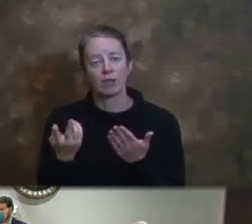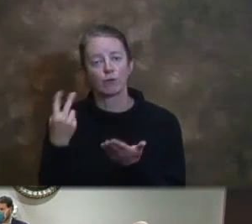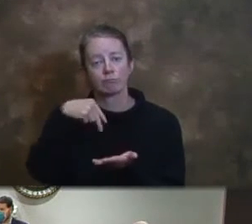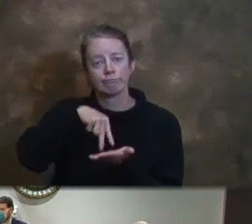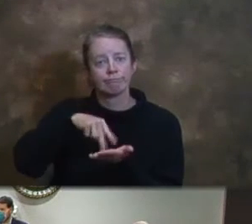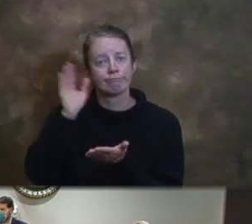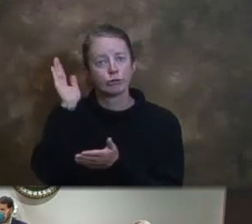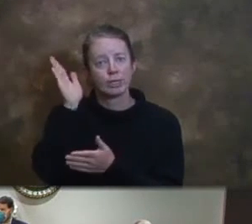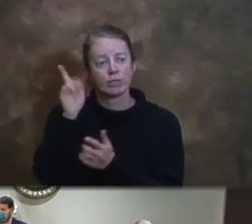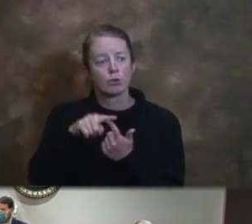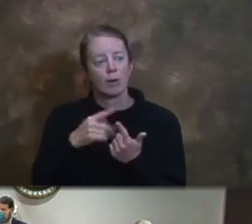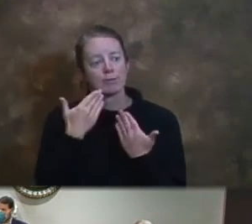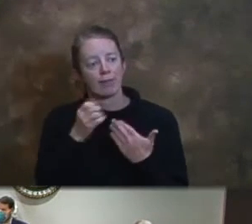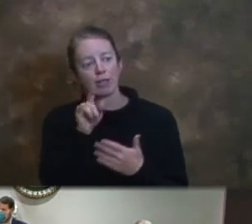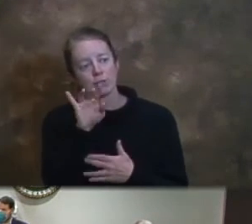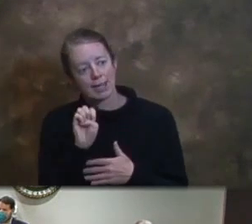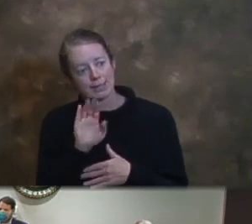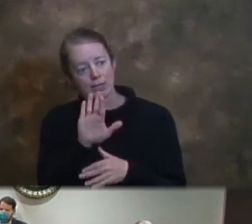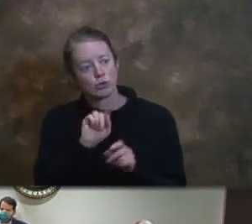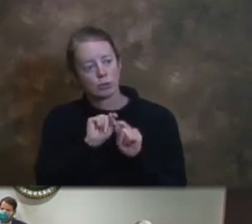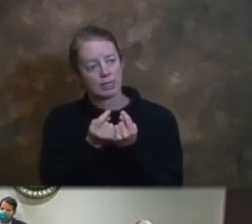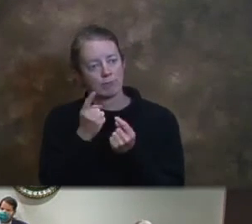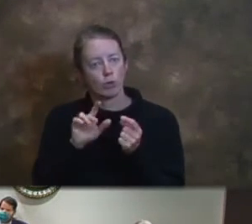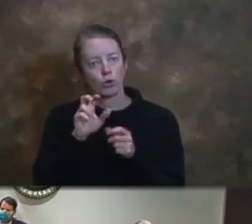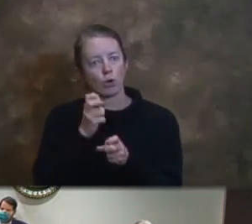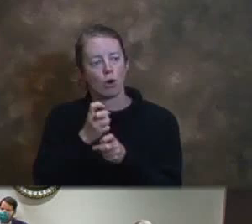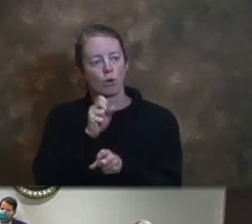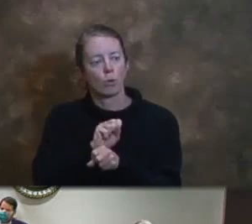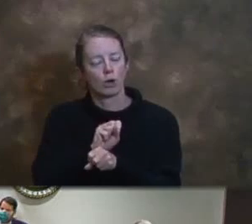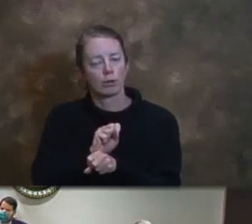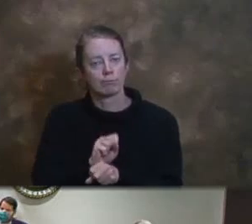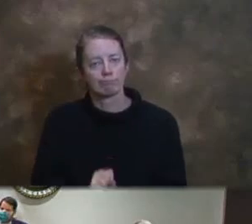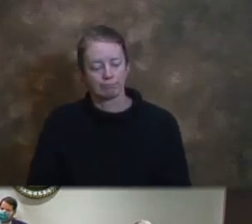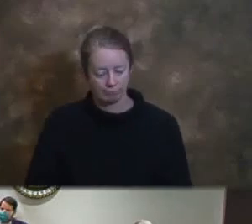and Stacie, thank you and your team as well for all your great work. All right.